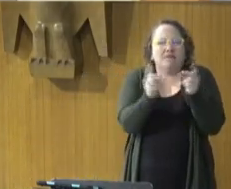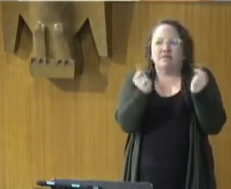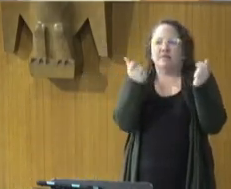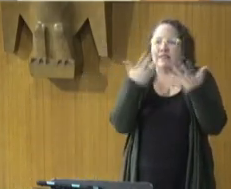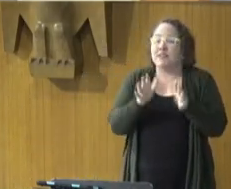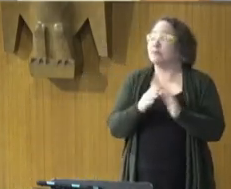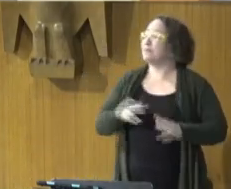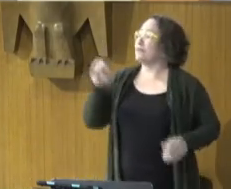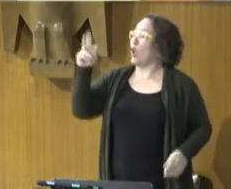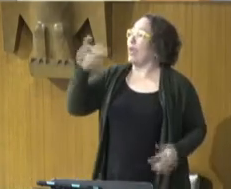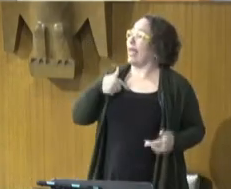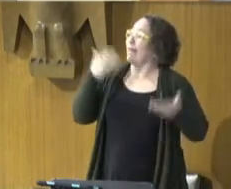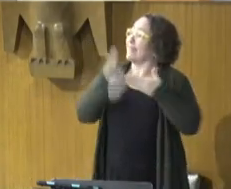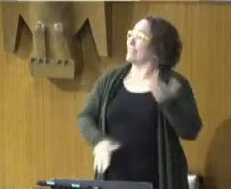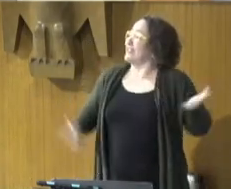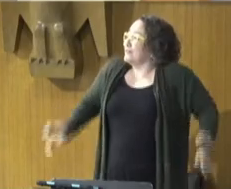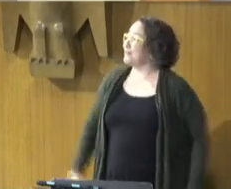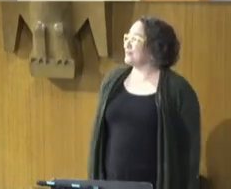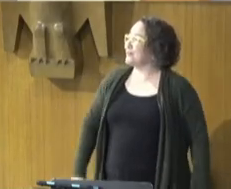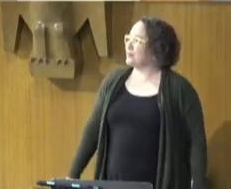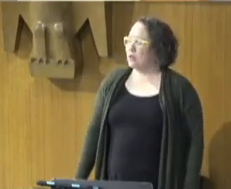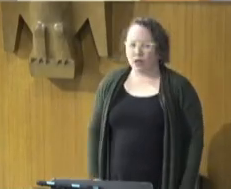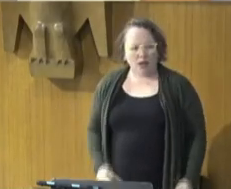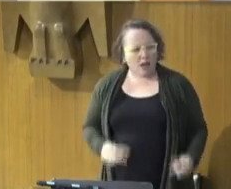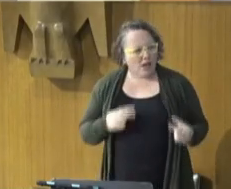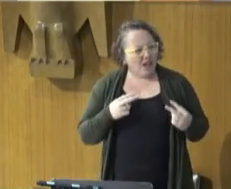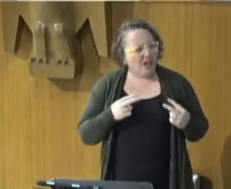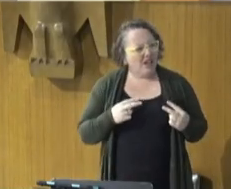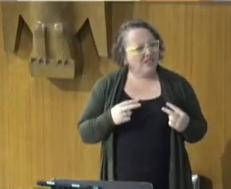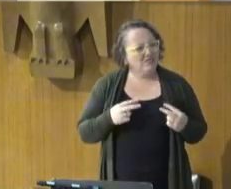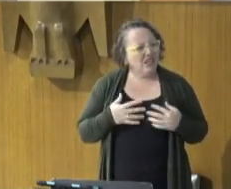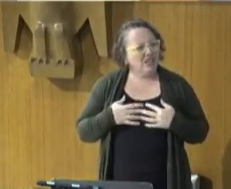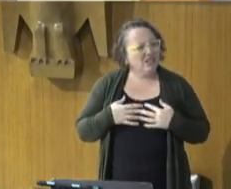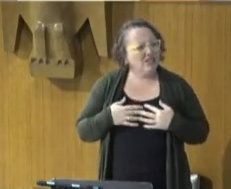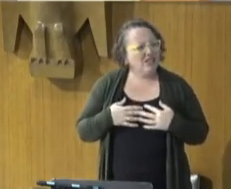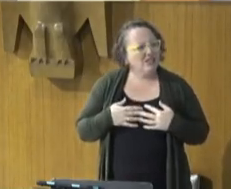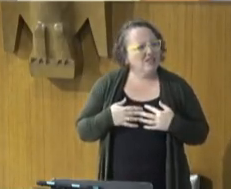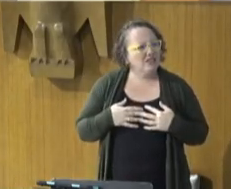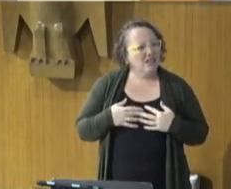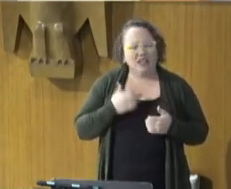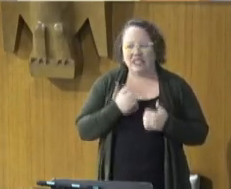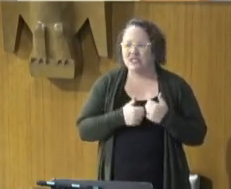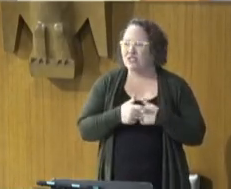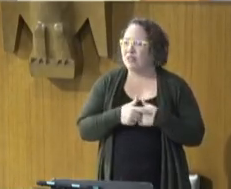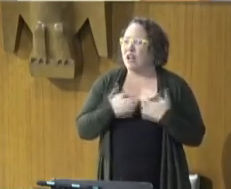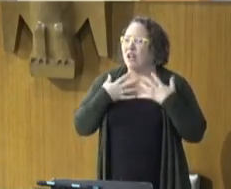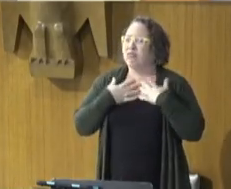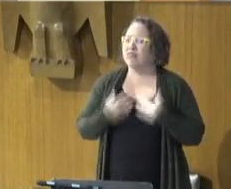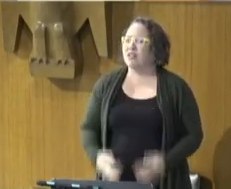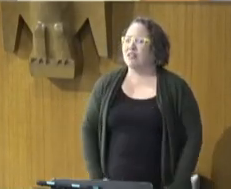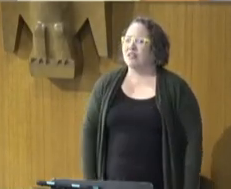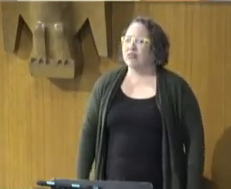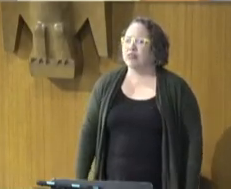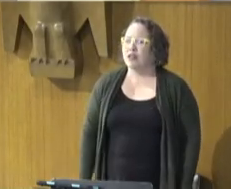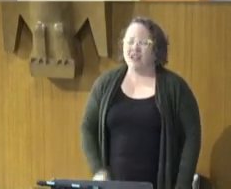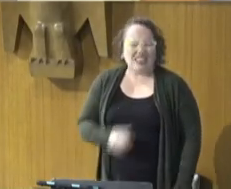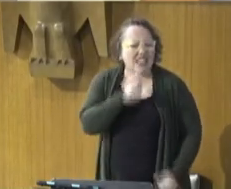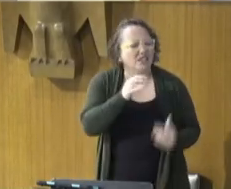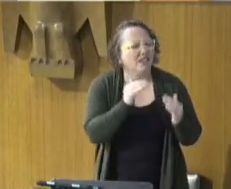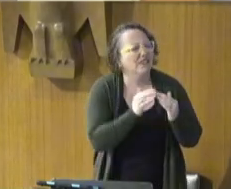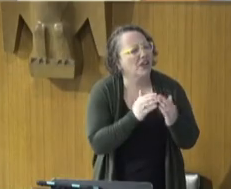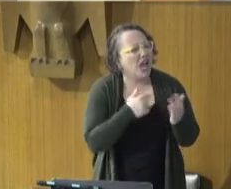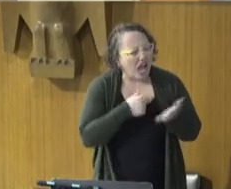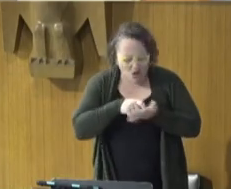sudden declare, All right, I'm done. And I'll look at her with exasperation and shock every single time thinking to myself, That is not